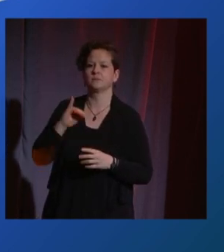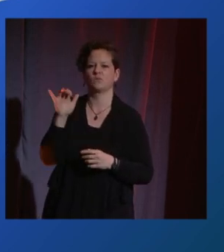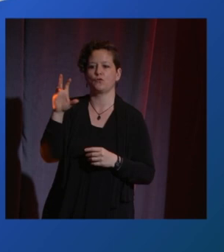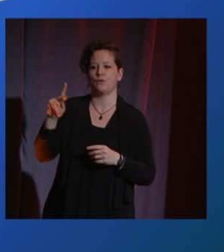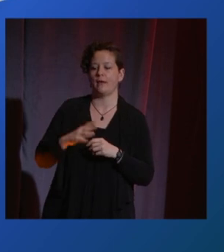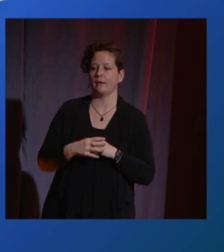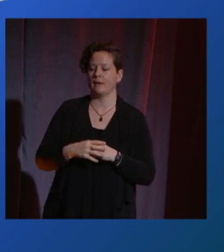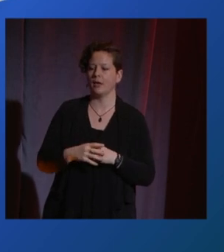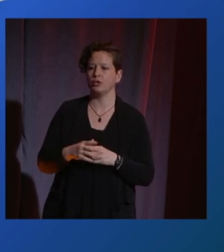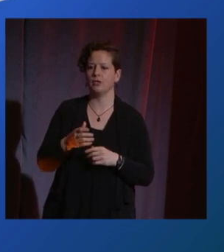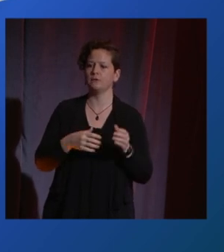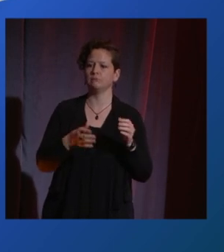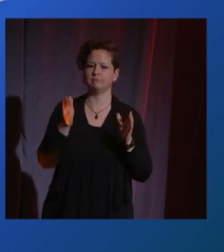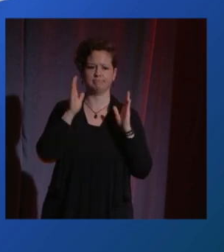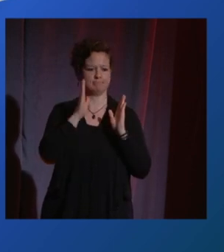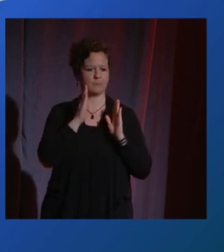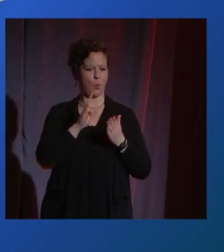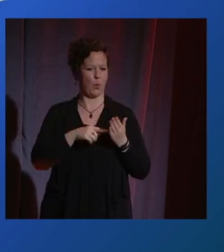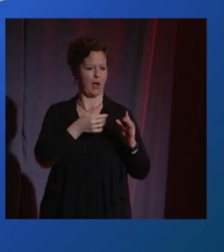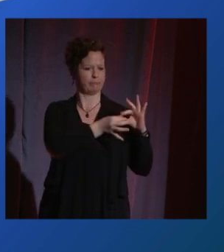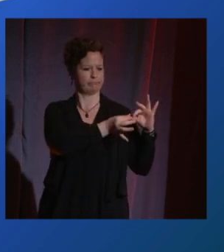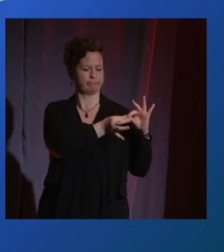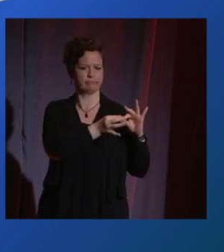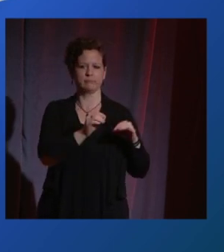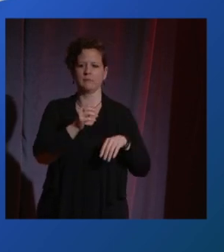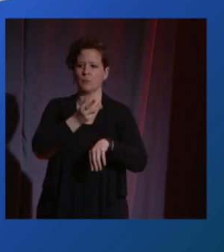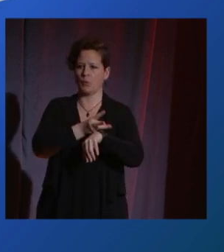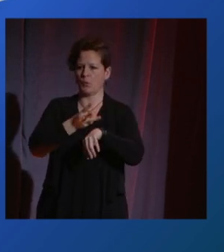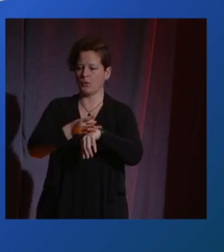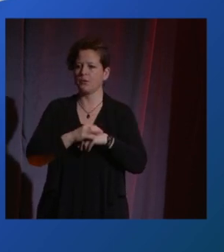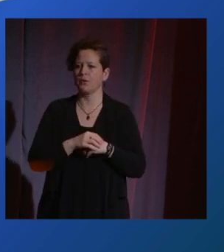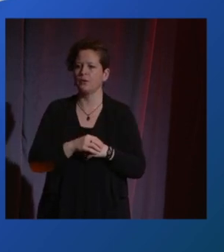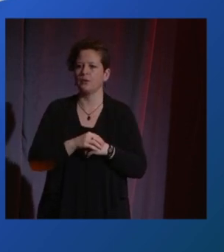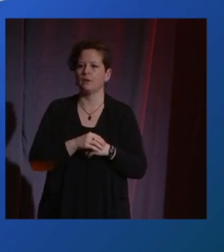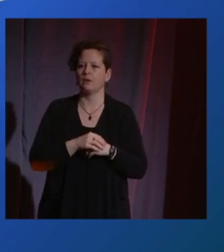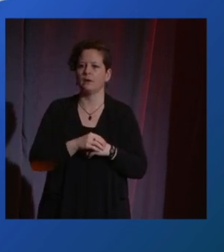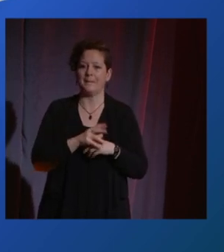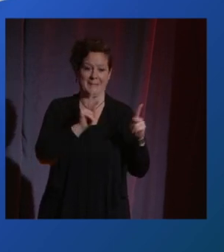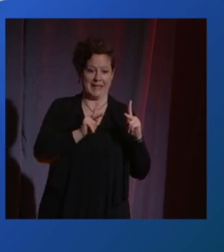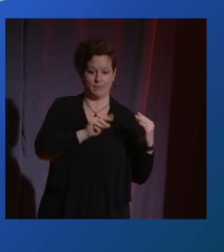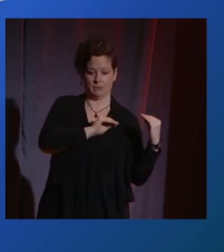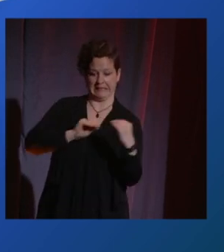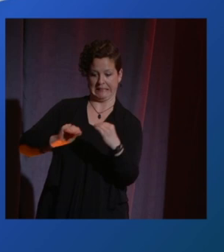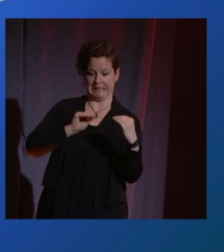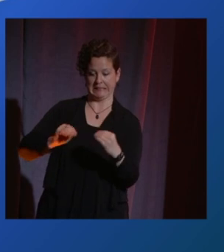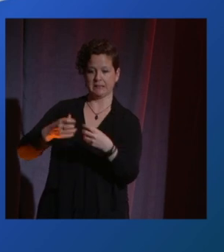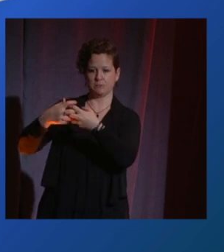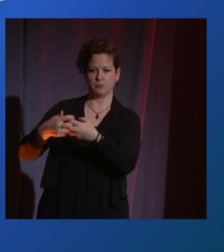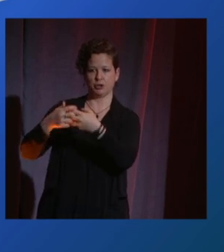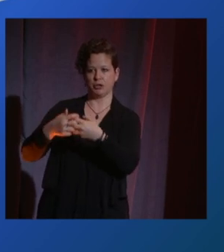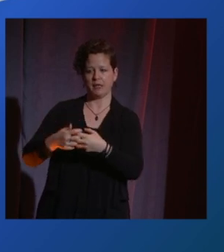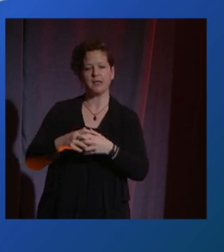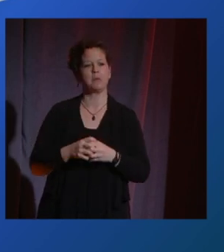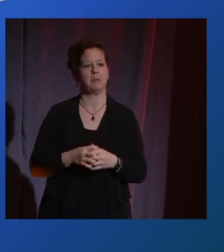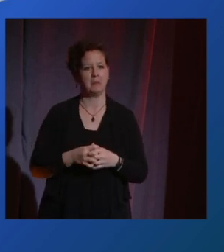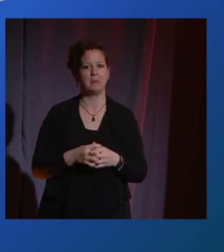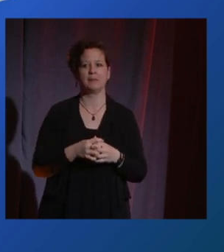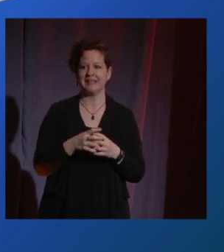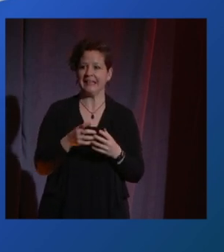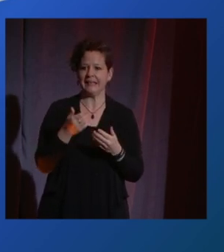idea of training the AI tools with humans this is a new kind of